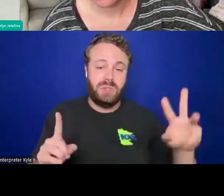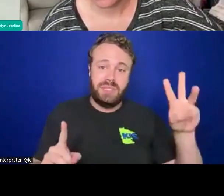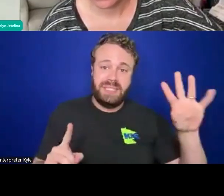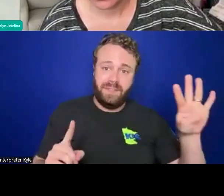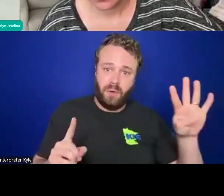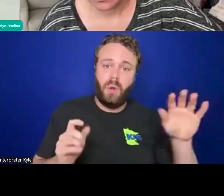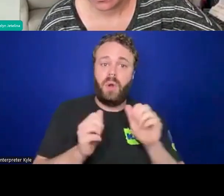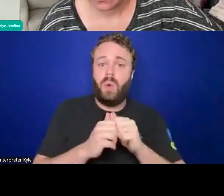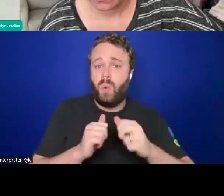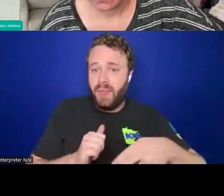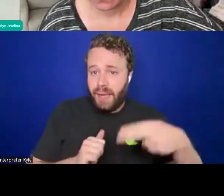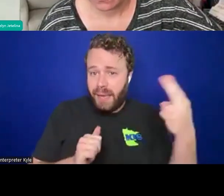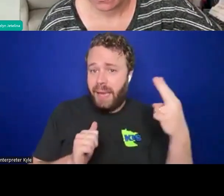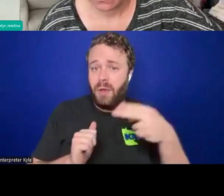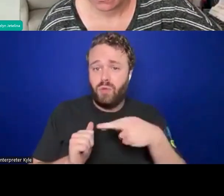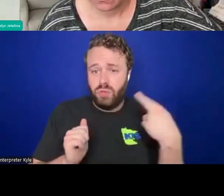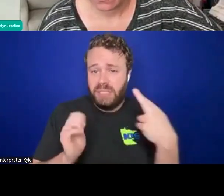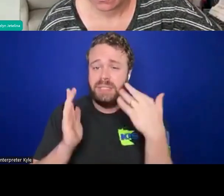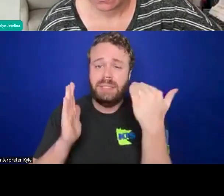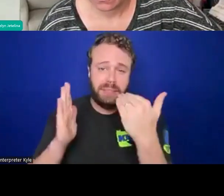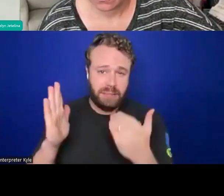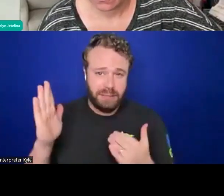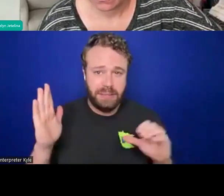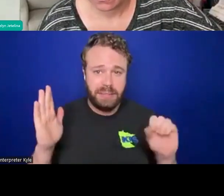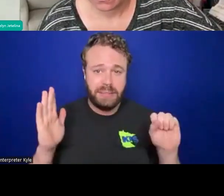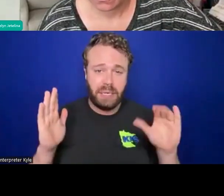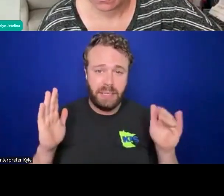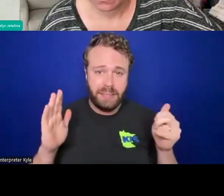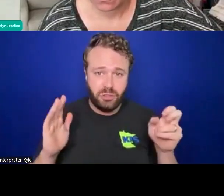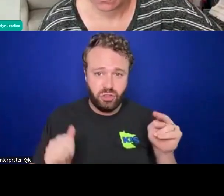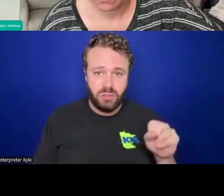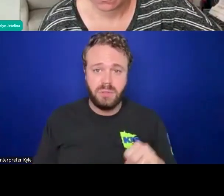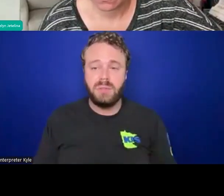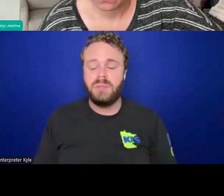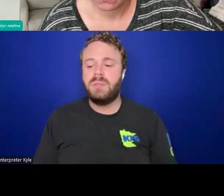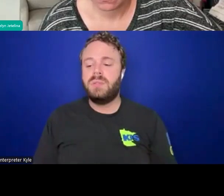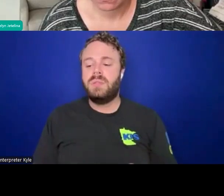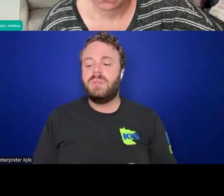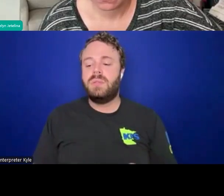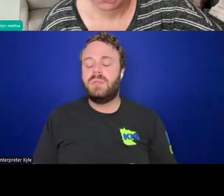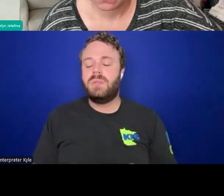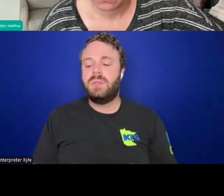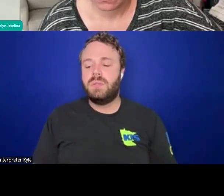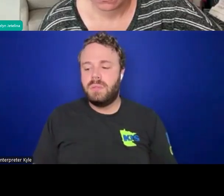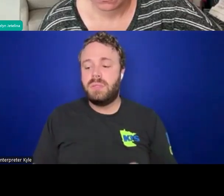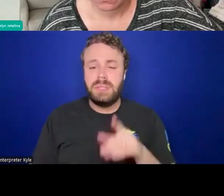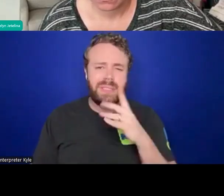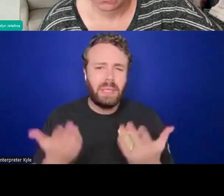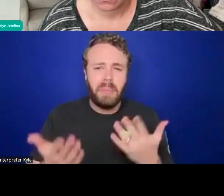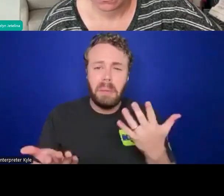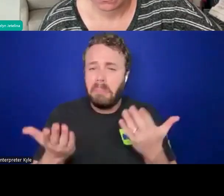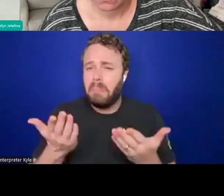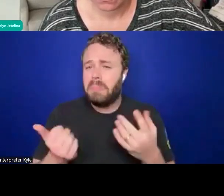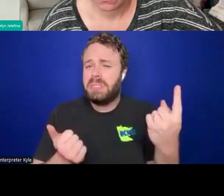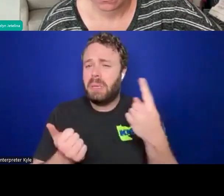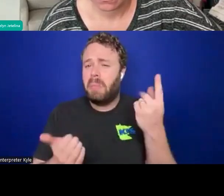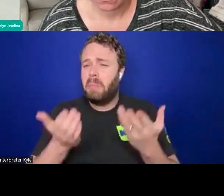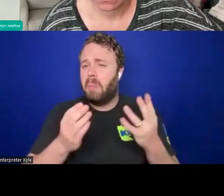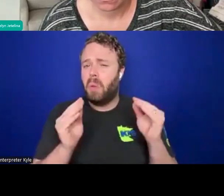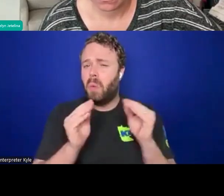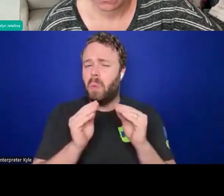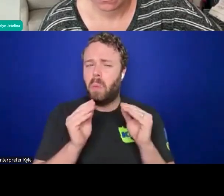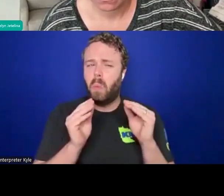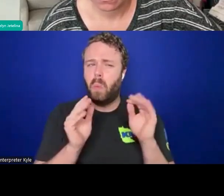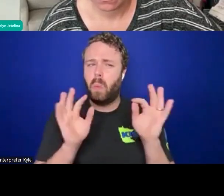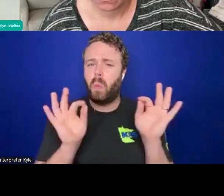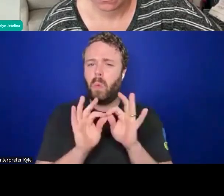high risk for severe COVID-19. One thing that may be worth talking about a little bit is